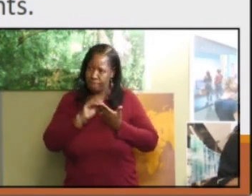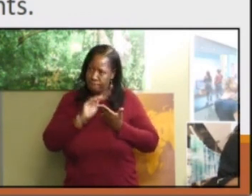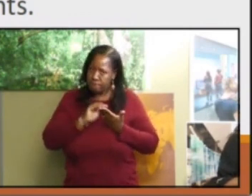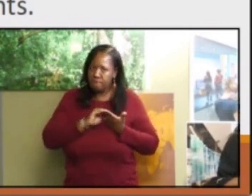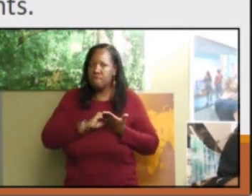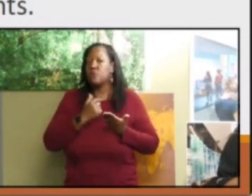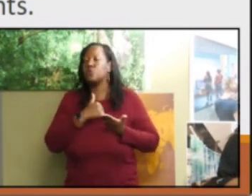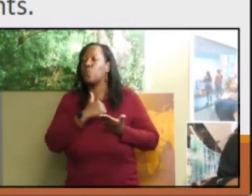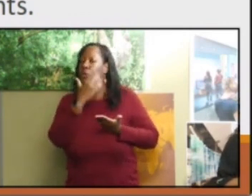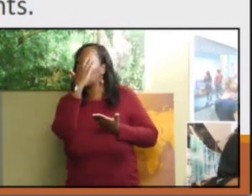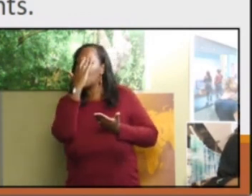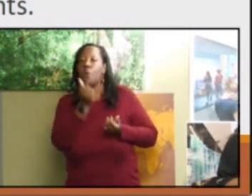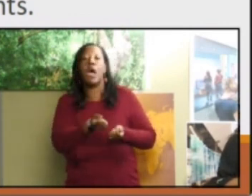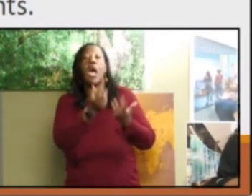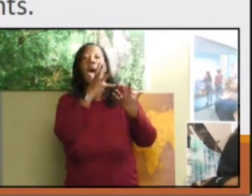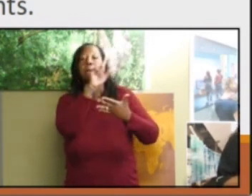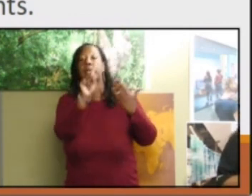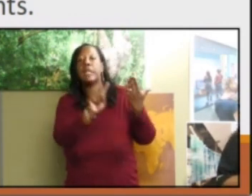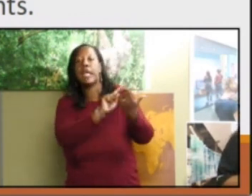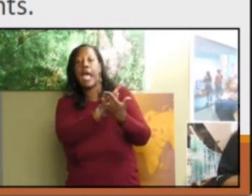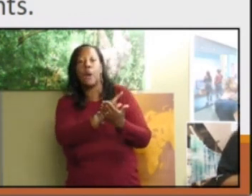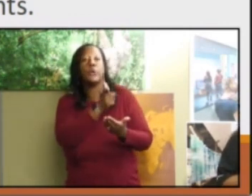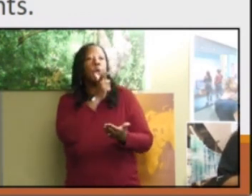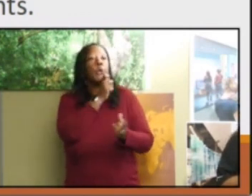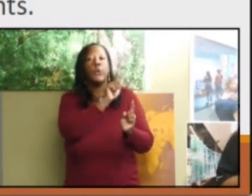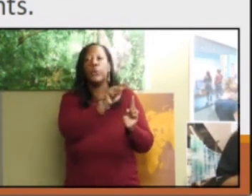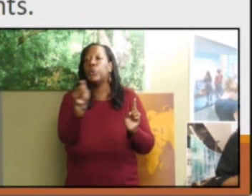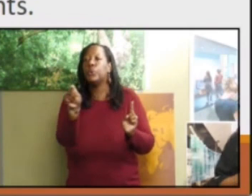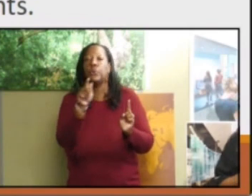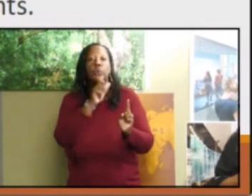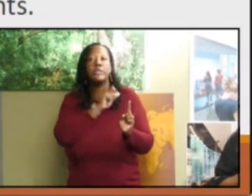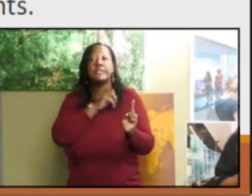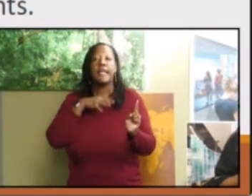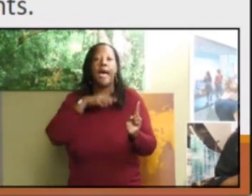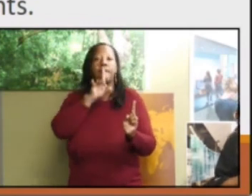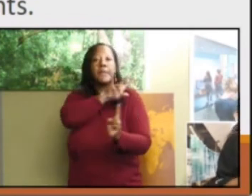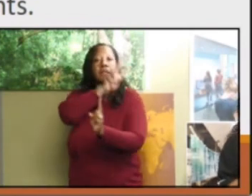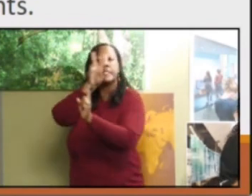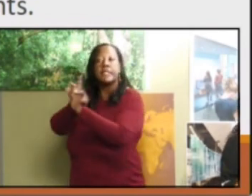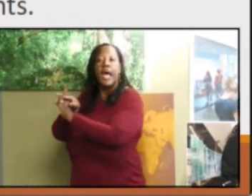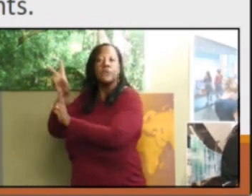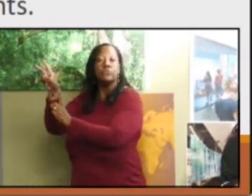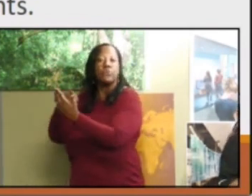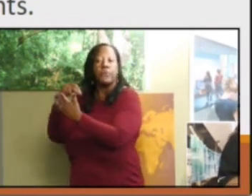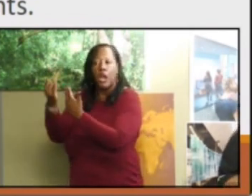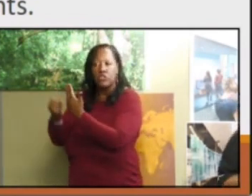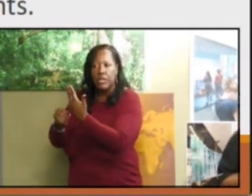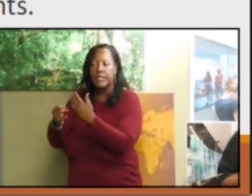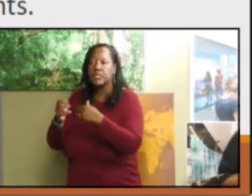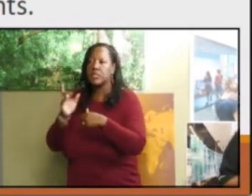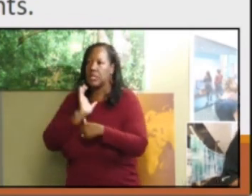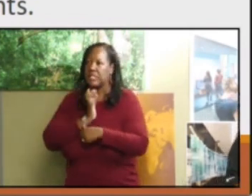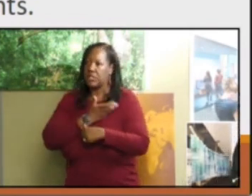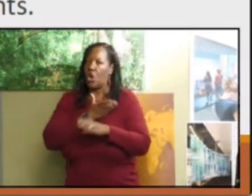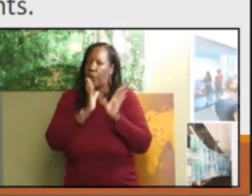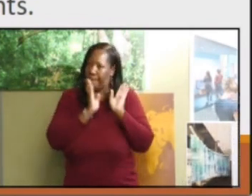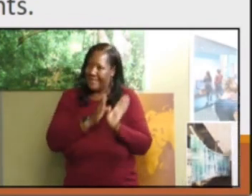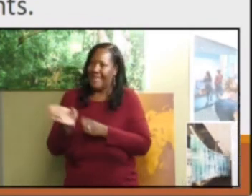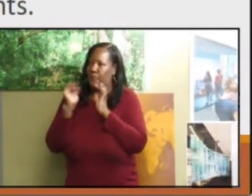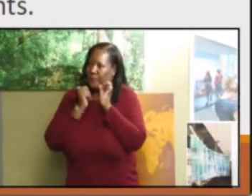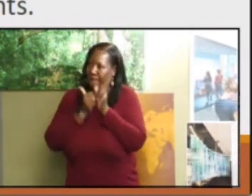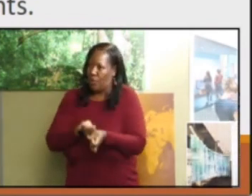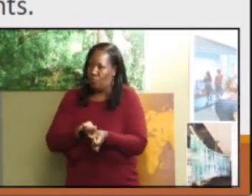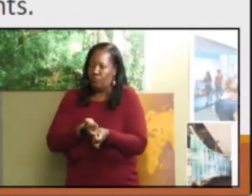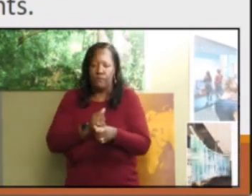that lets us know how many hours and who has been assigned to a project. That's our plan. And